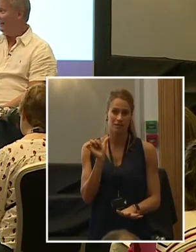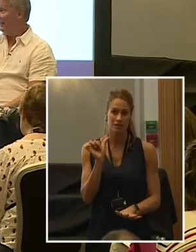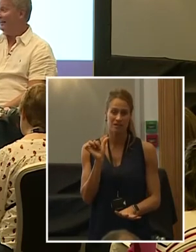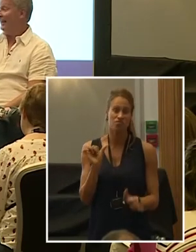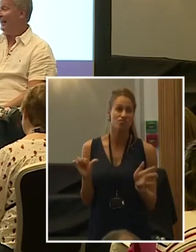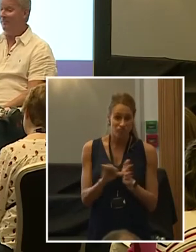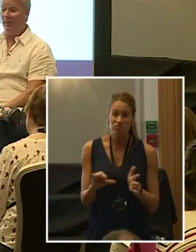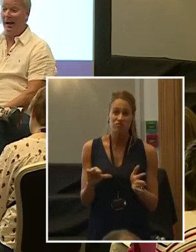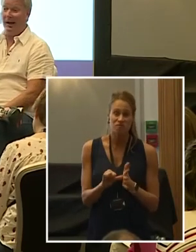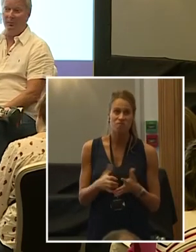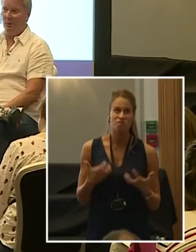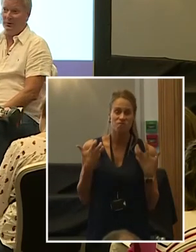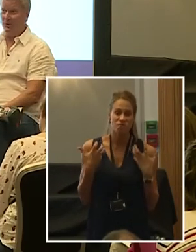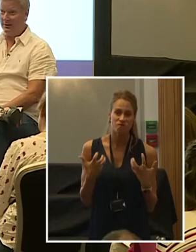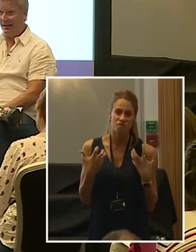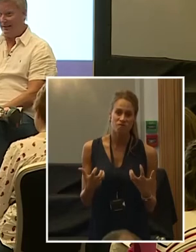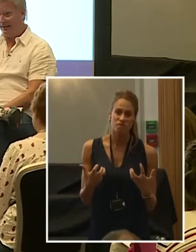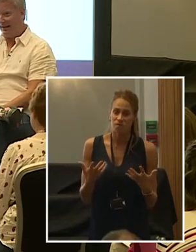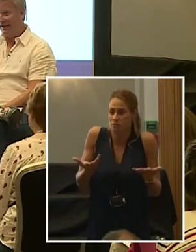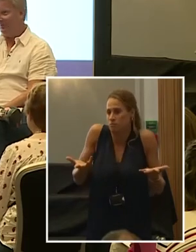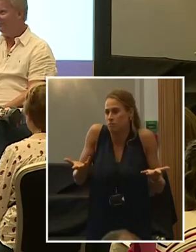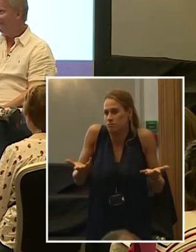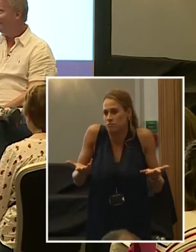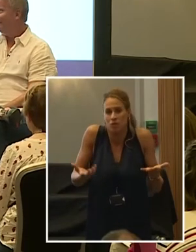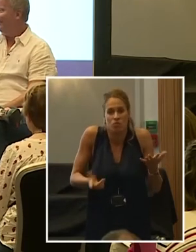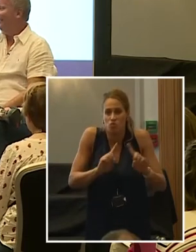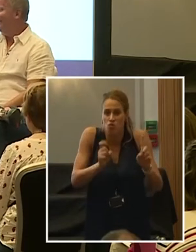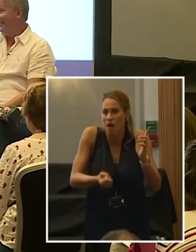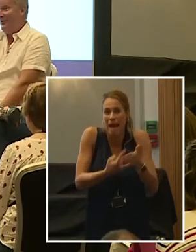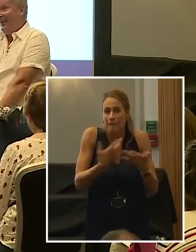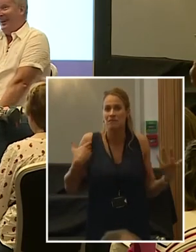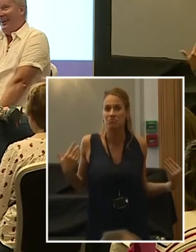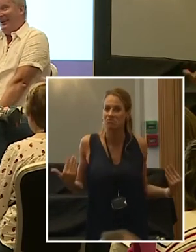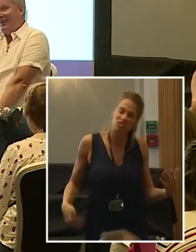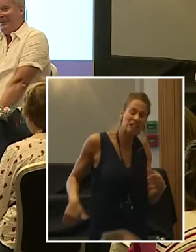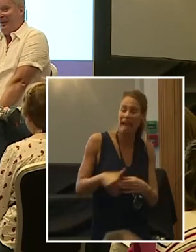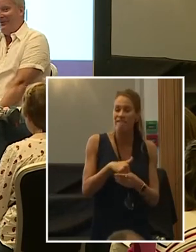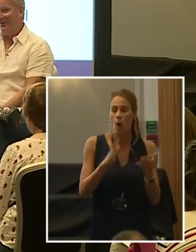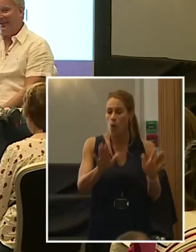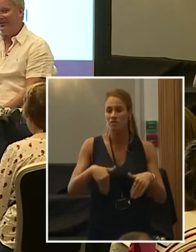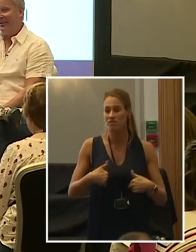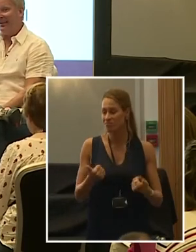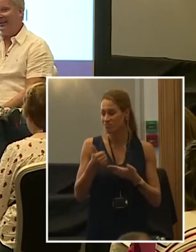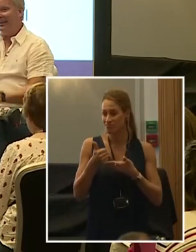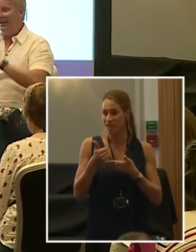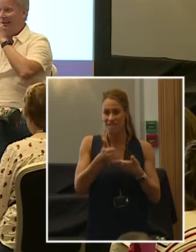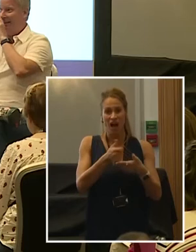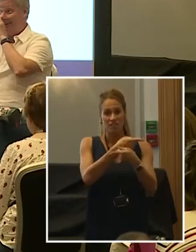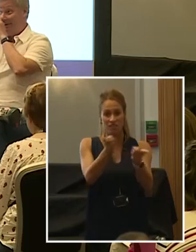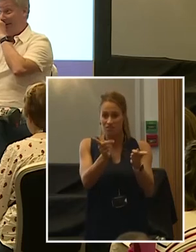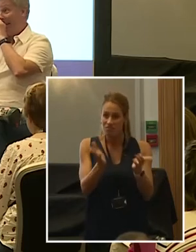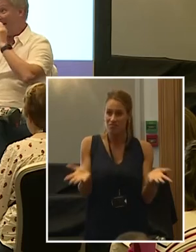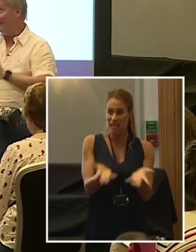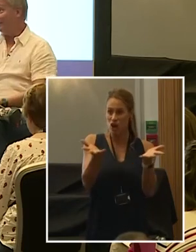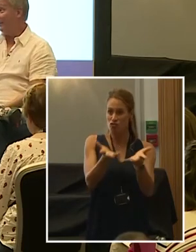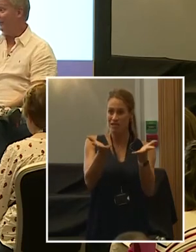ass. What's the worst that can happen? You know, really, that's my view in life, in that, you know, it